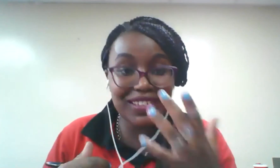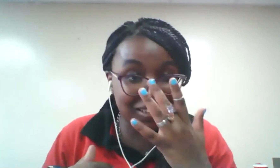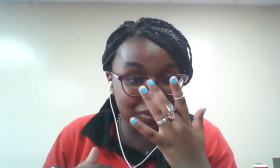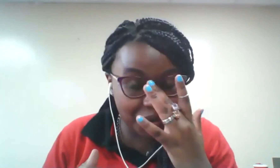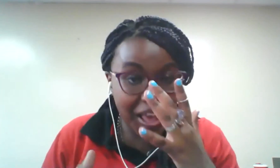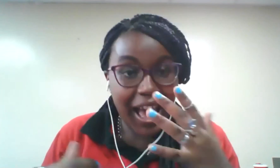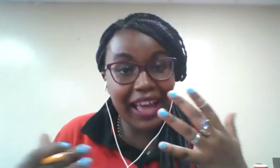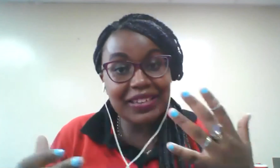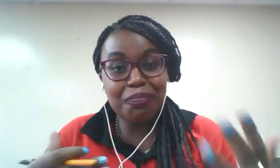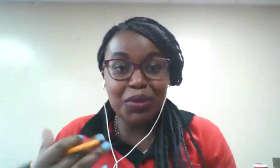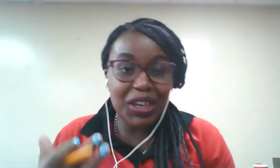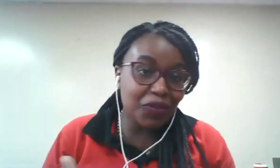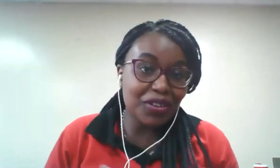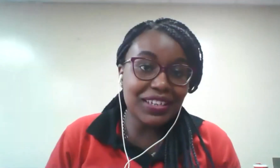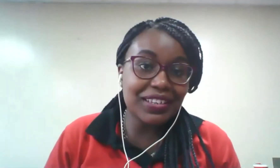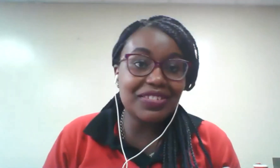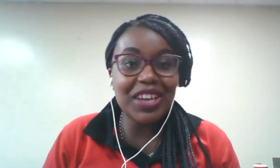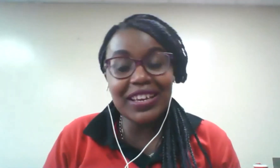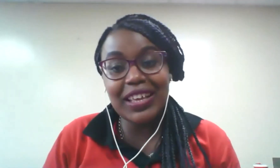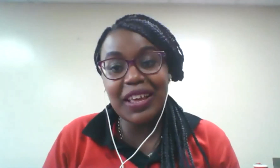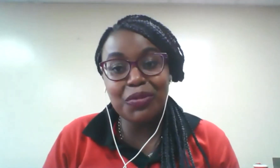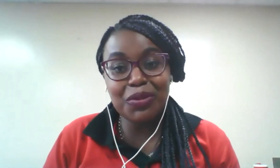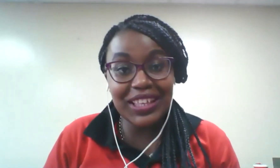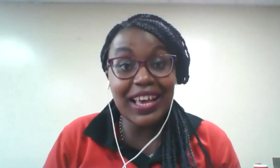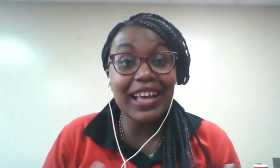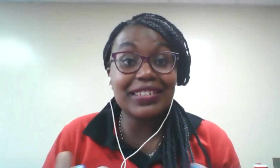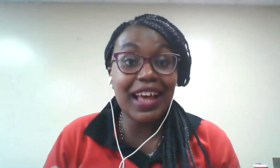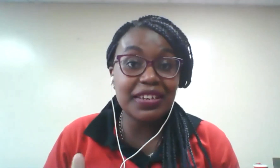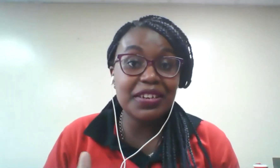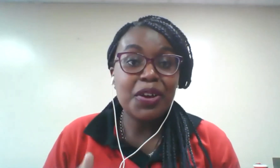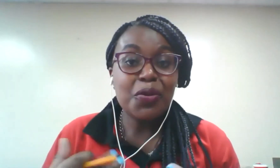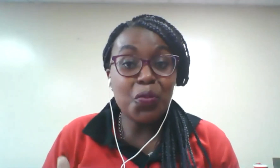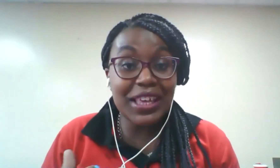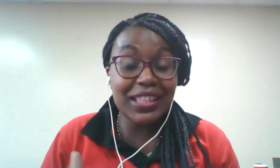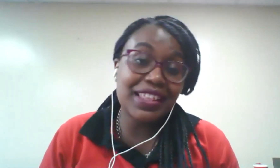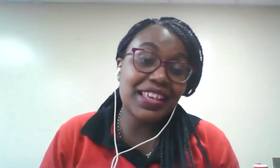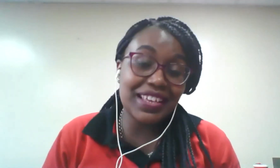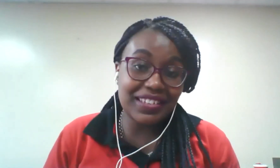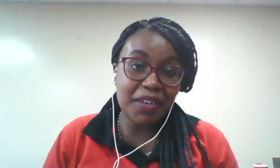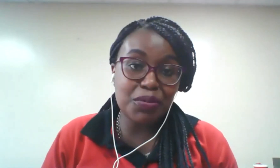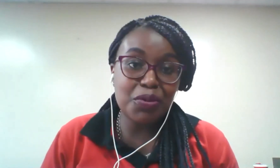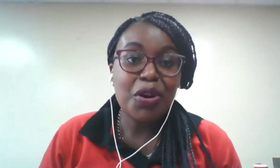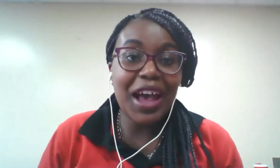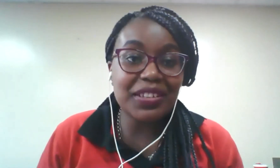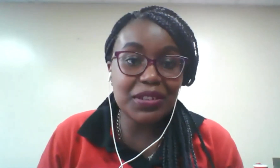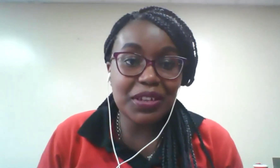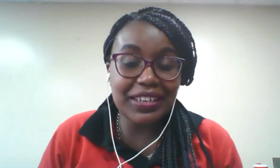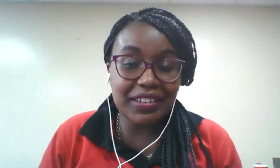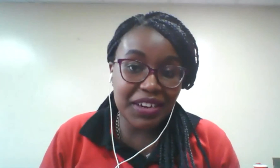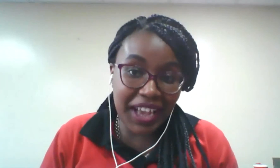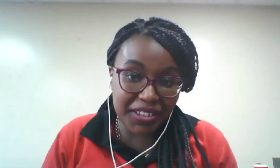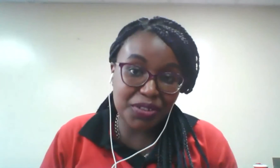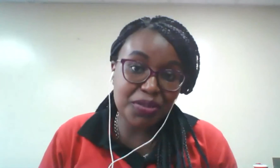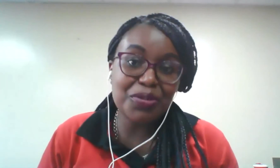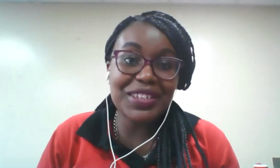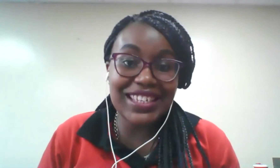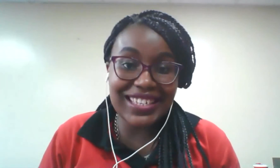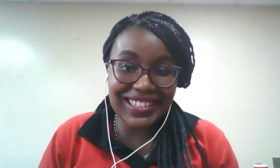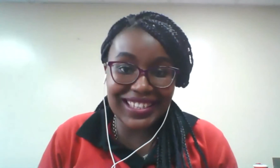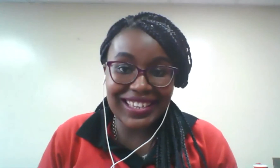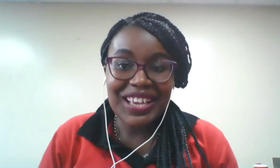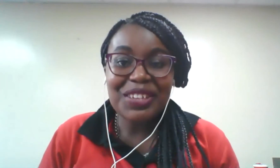different angles. We have received support from many areas. And specifically at this point of time, we have received